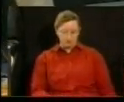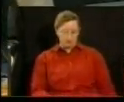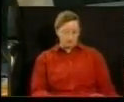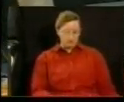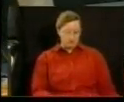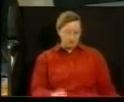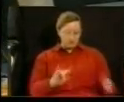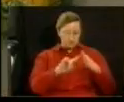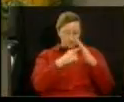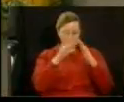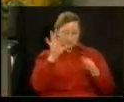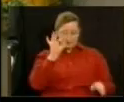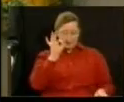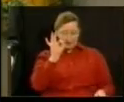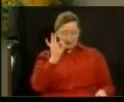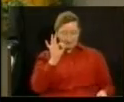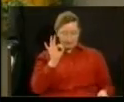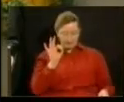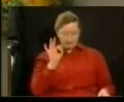Commissioner Jordan.